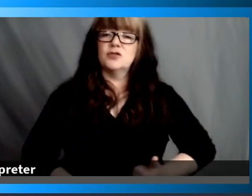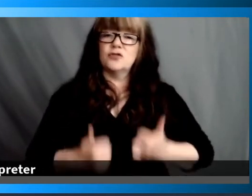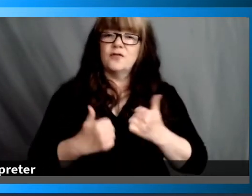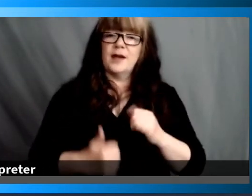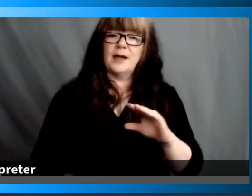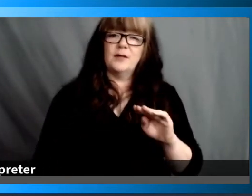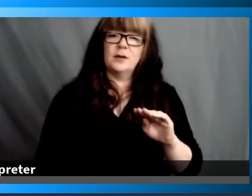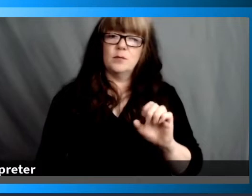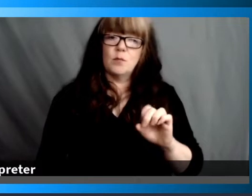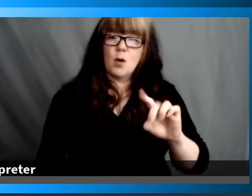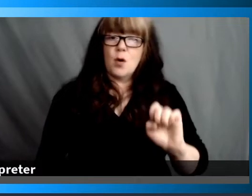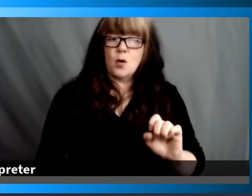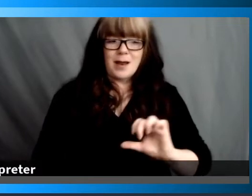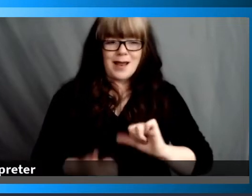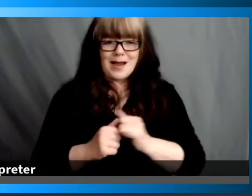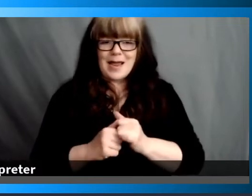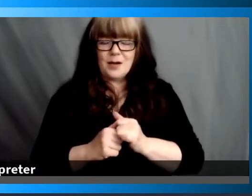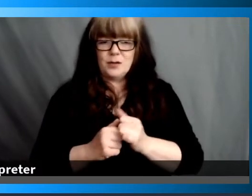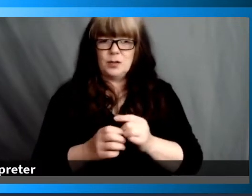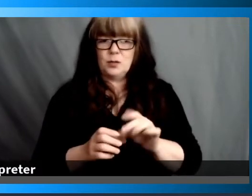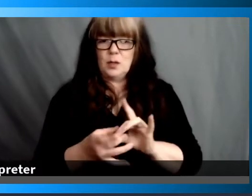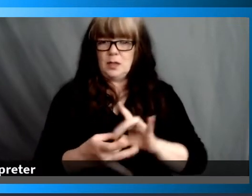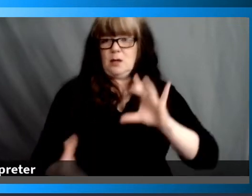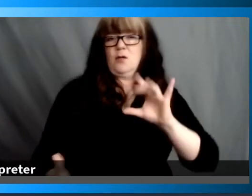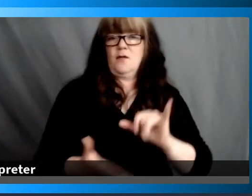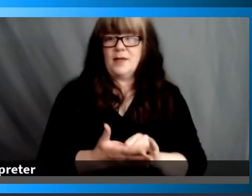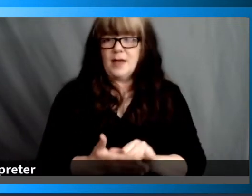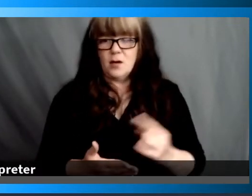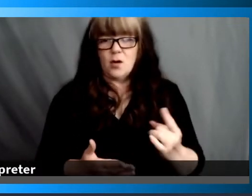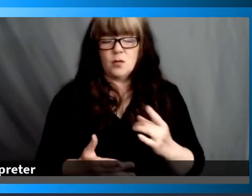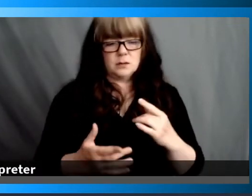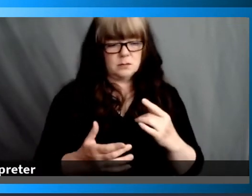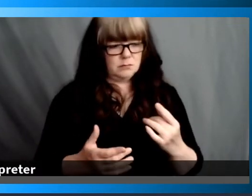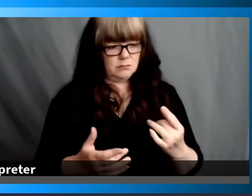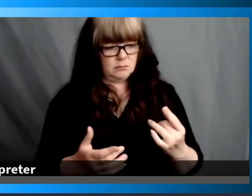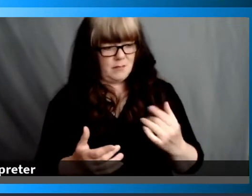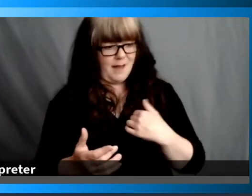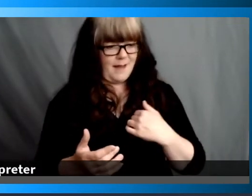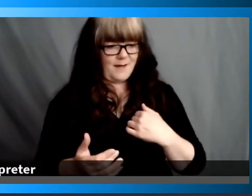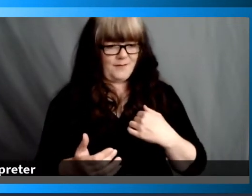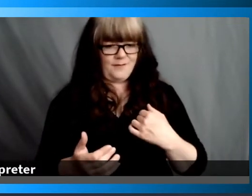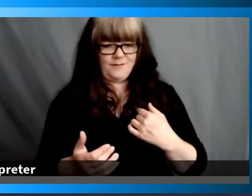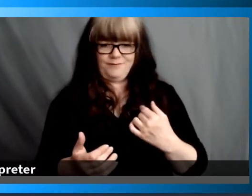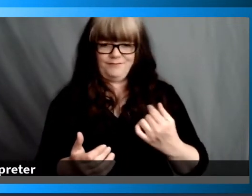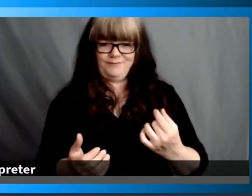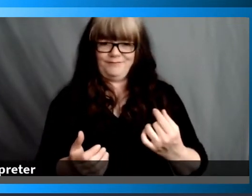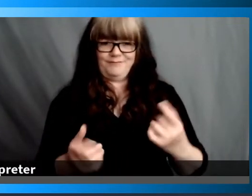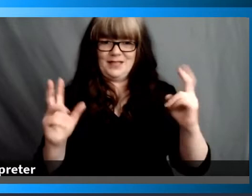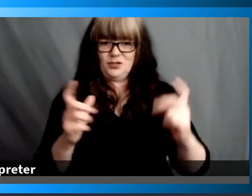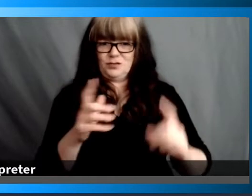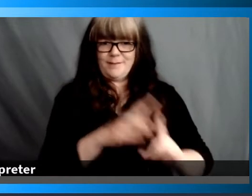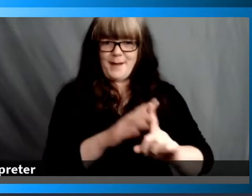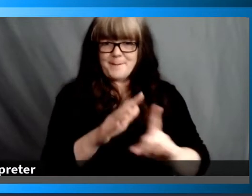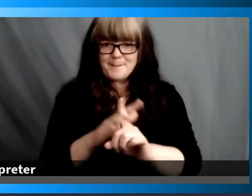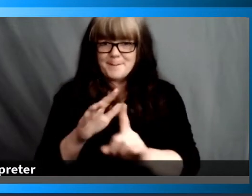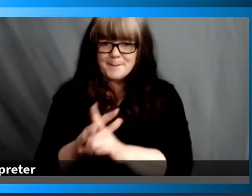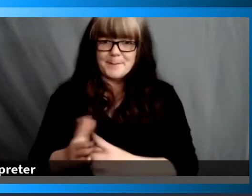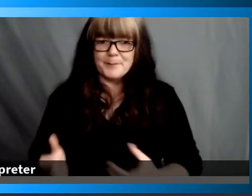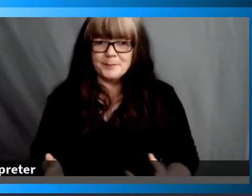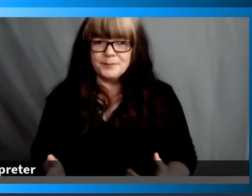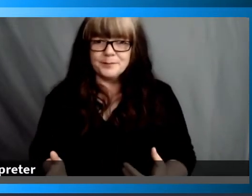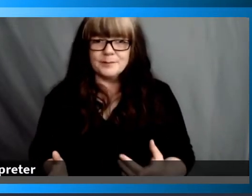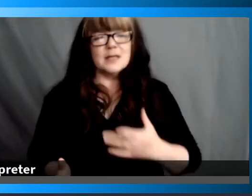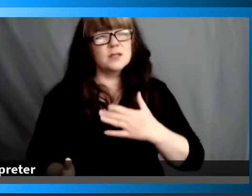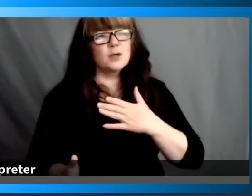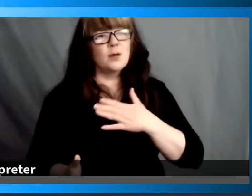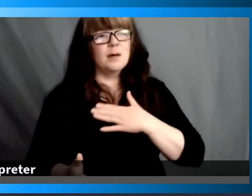And when do you ever come out of survival mode if there's constantly things being thrown at you? So it's that was my